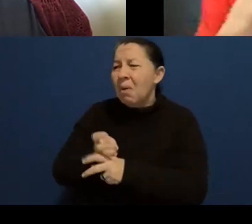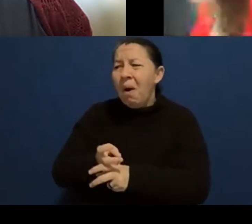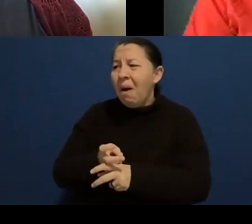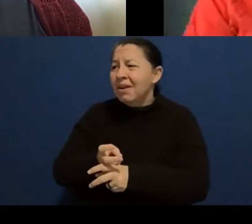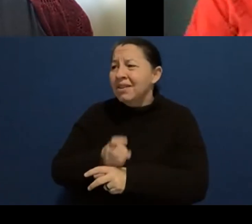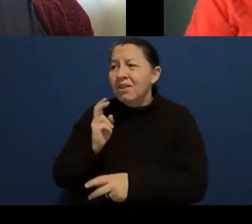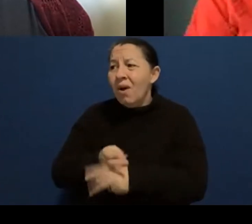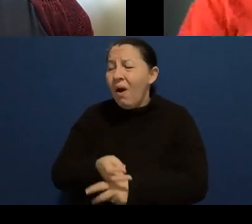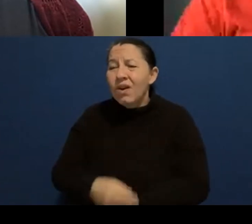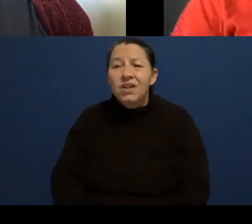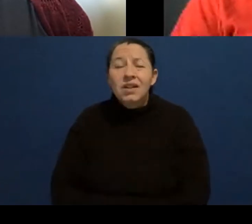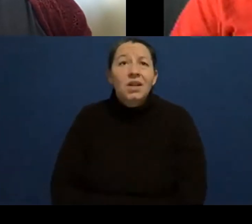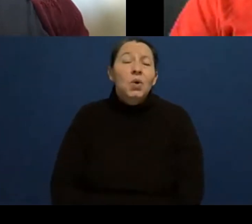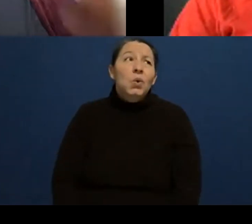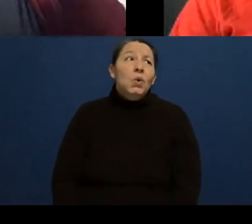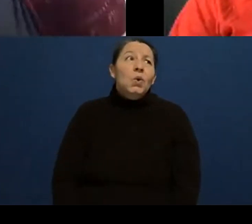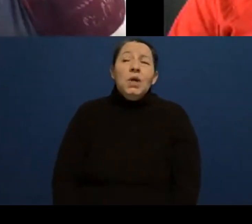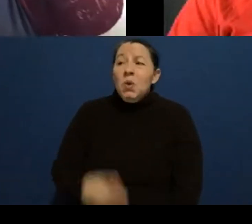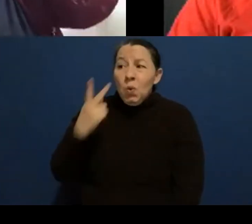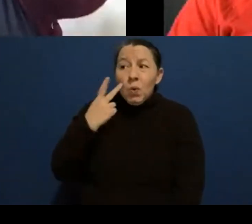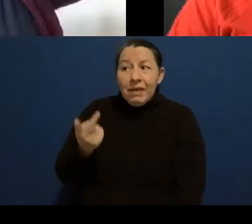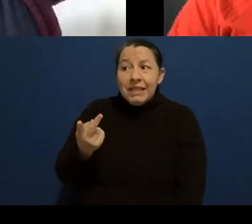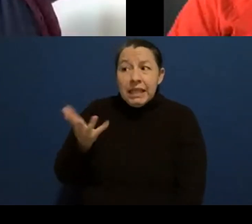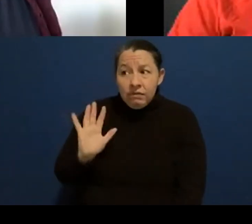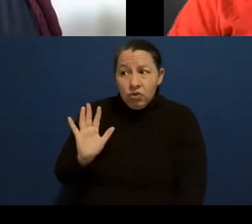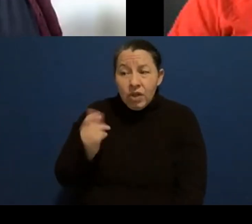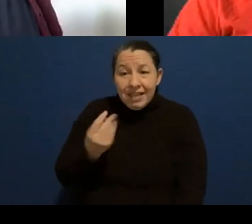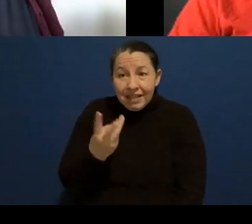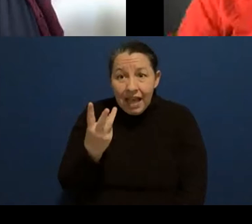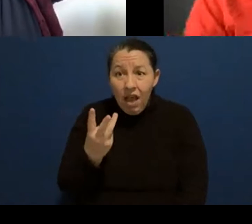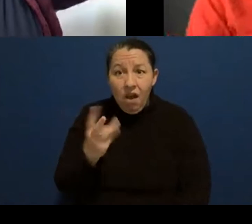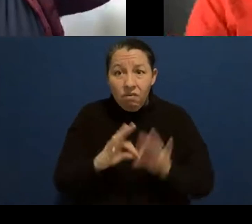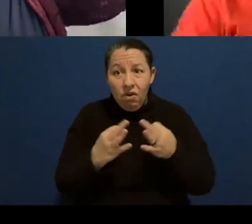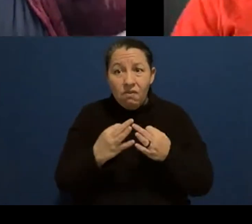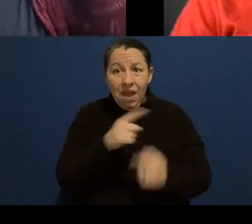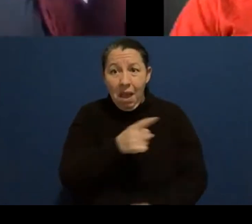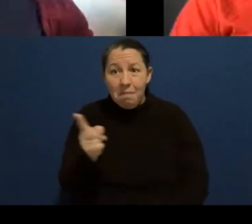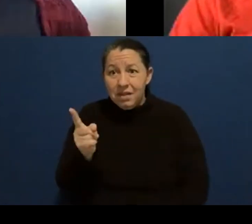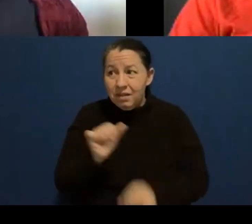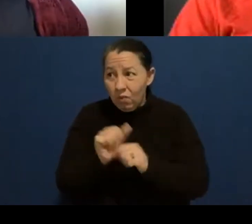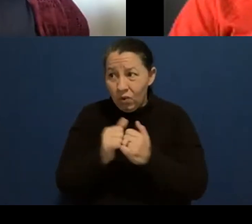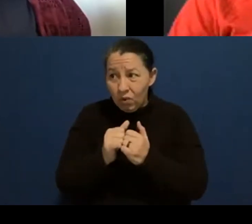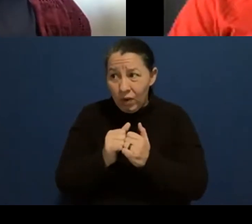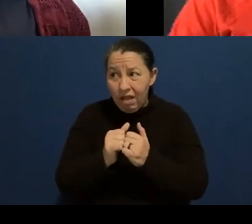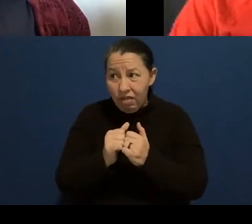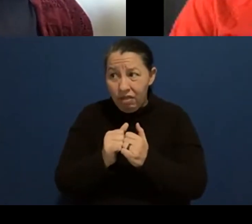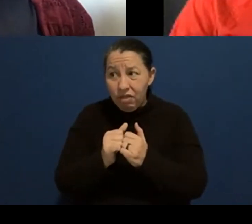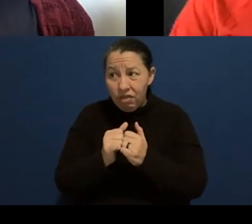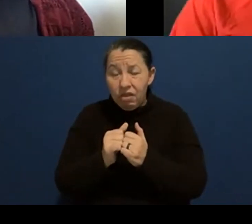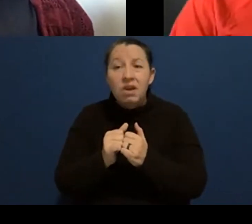Like, we've seen several families that we've worked with, and then you get them home and